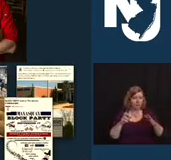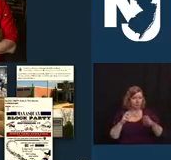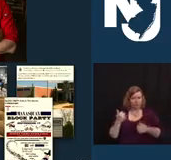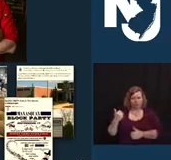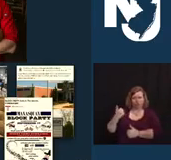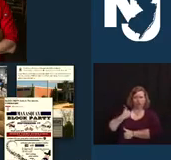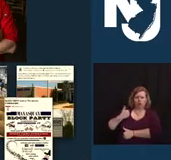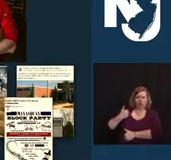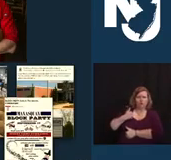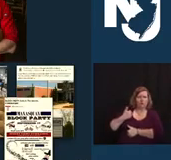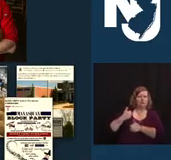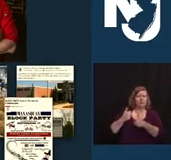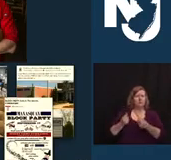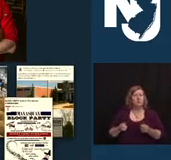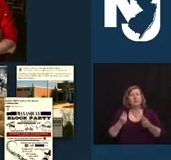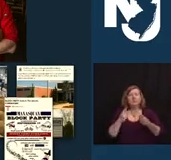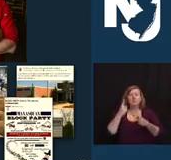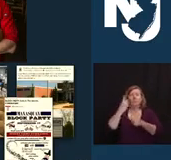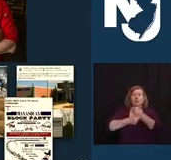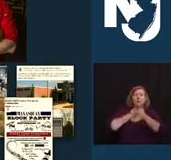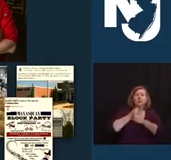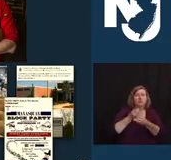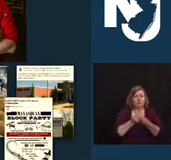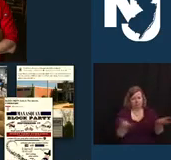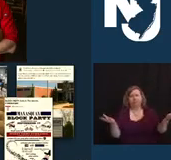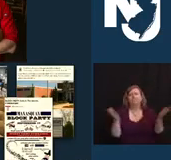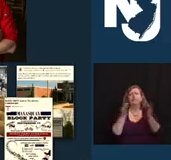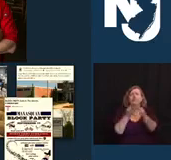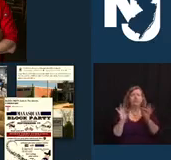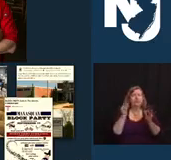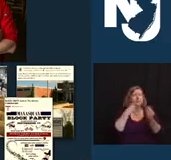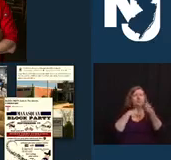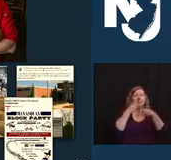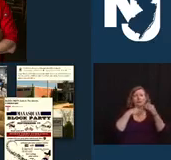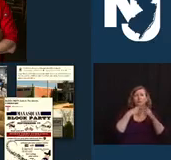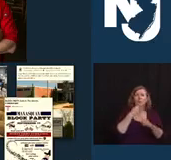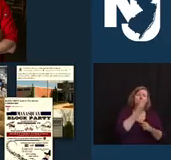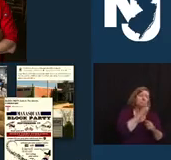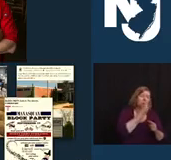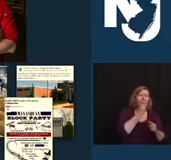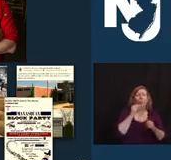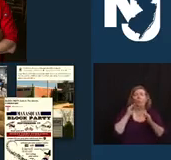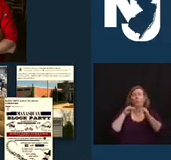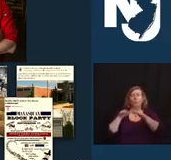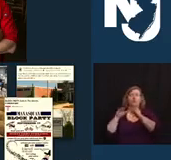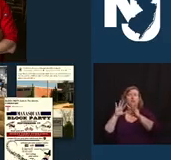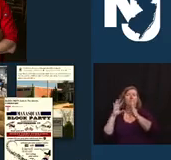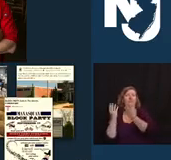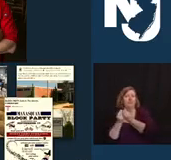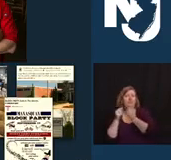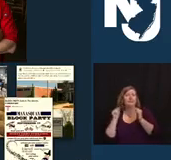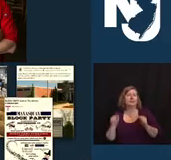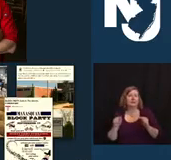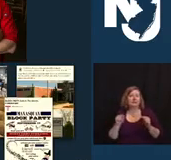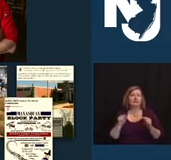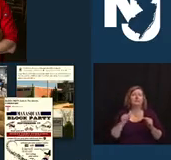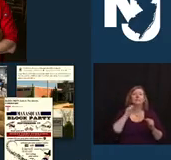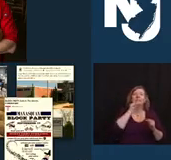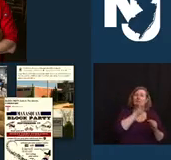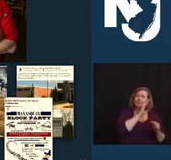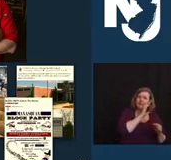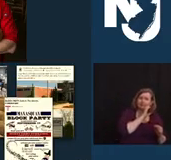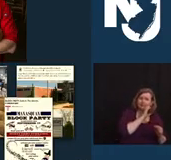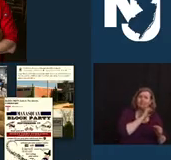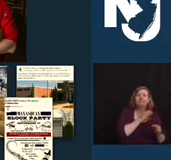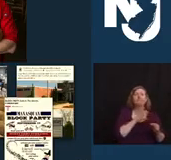year providing free and nutritious meals, as I mentioned, to Monmouth and Ocean County families and seniors in need, along with the families of